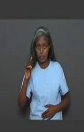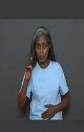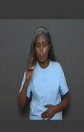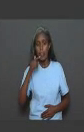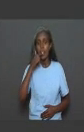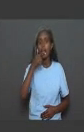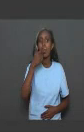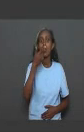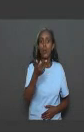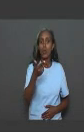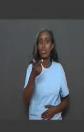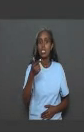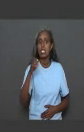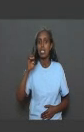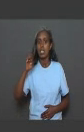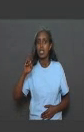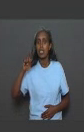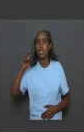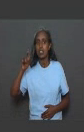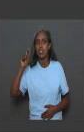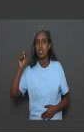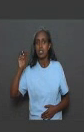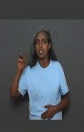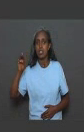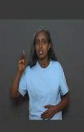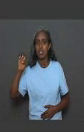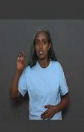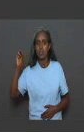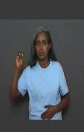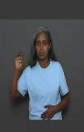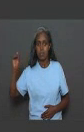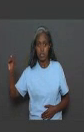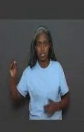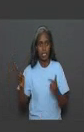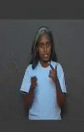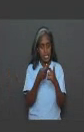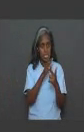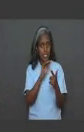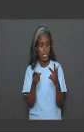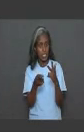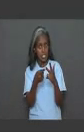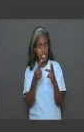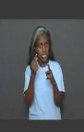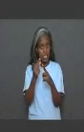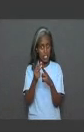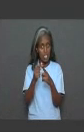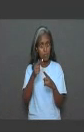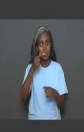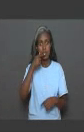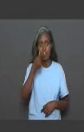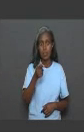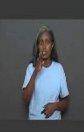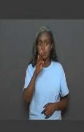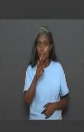D, are called the extremes. The second and third